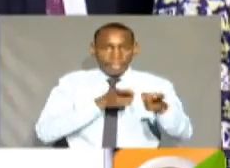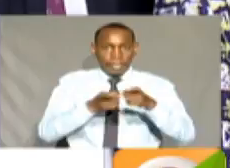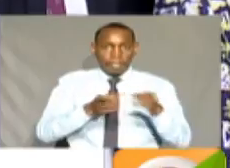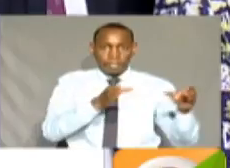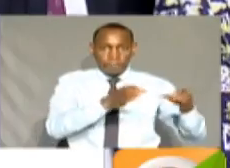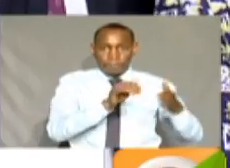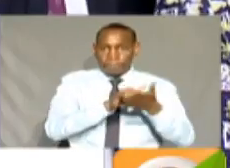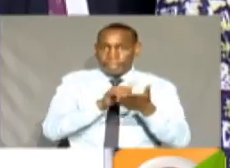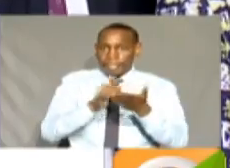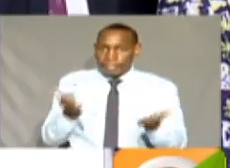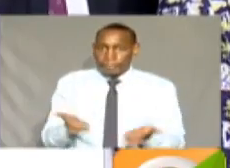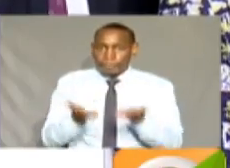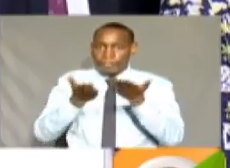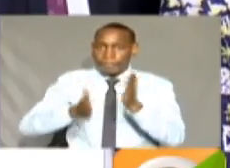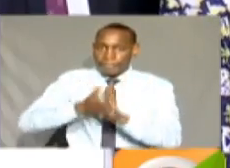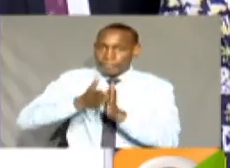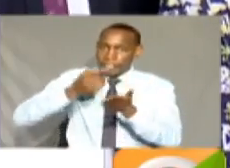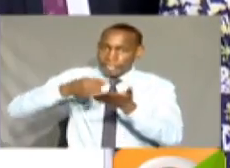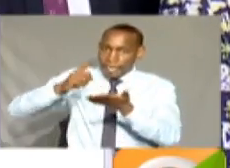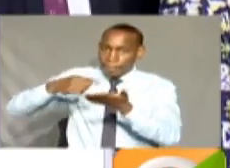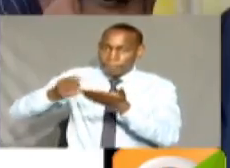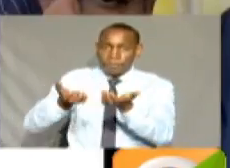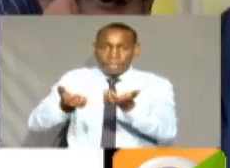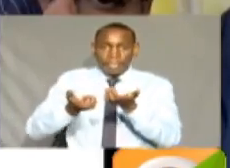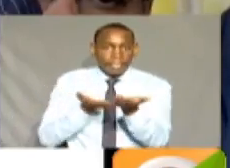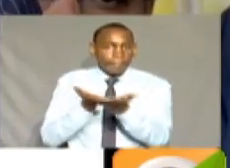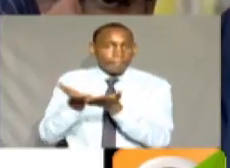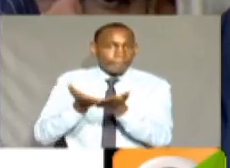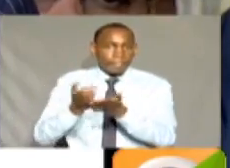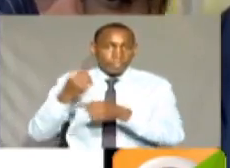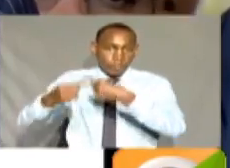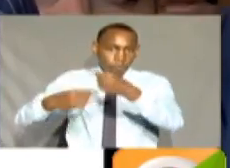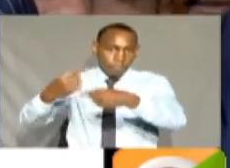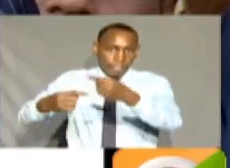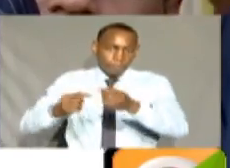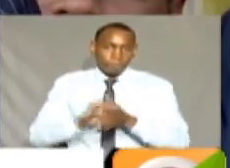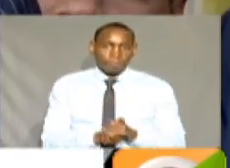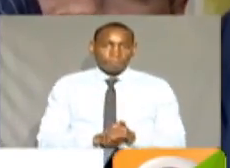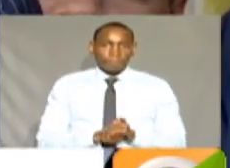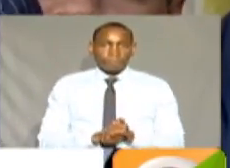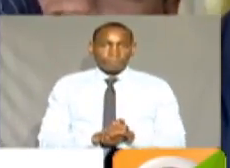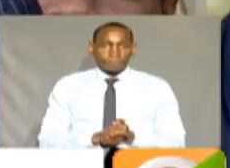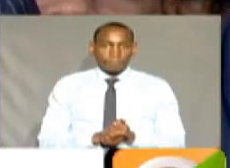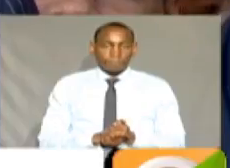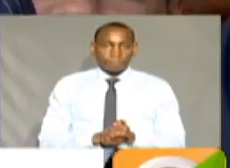bodies to ensure they promote swift approvals needed for business to continue.